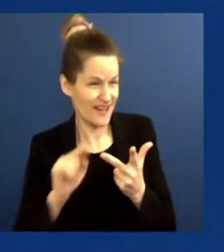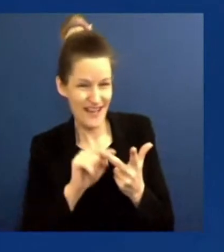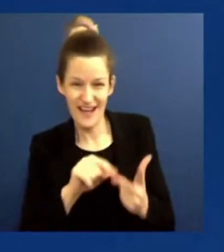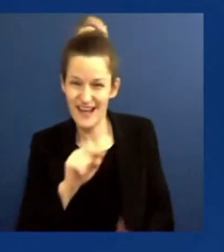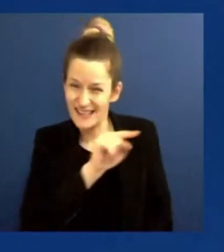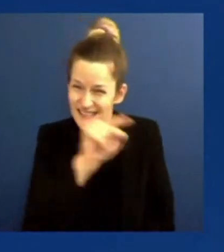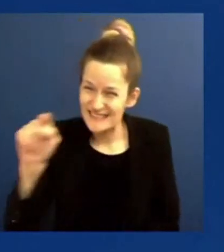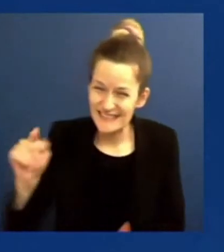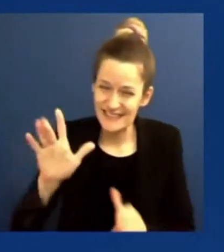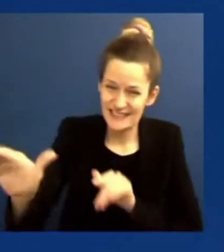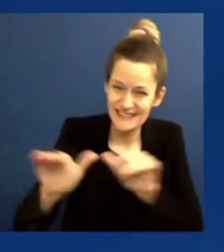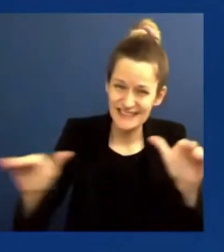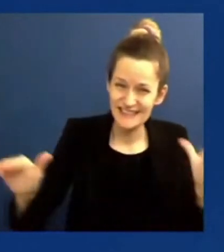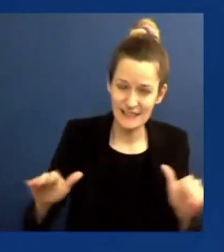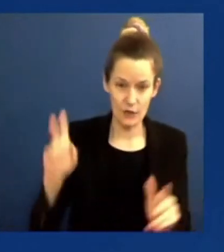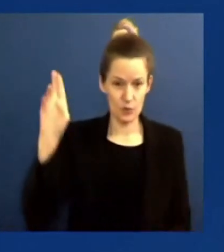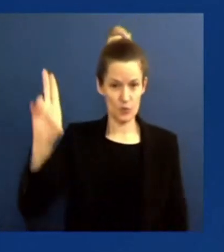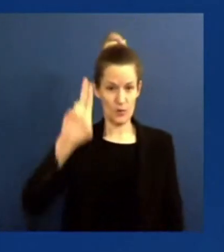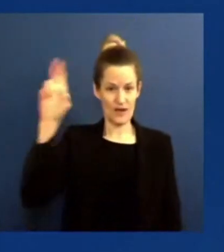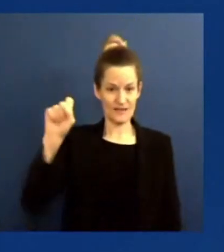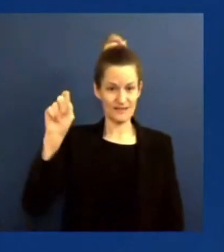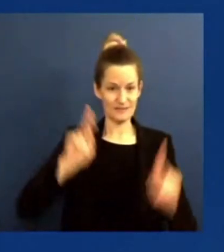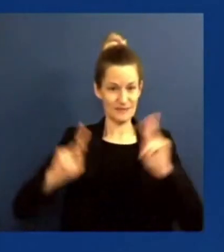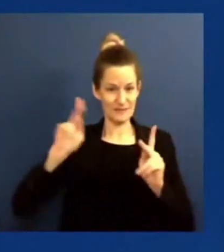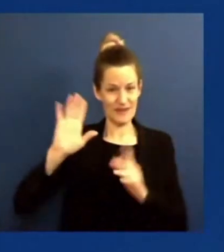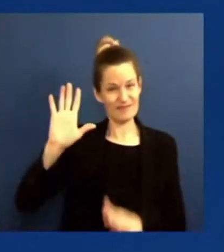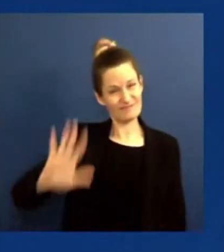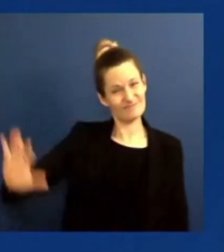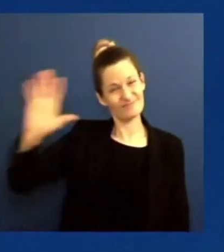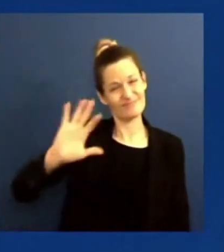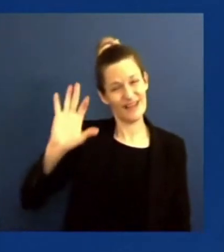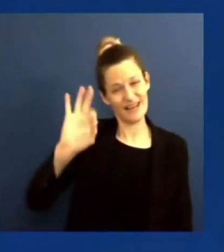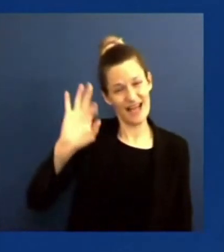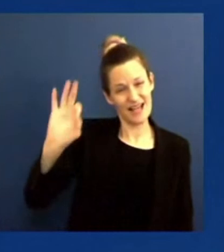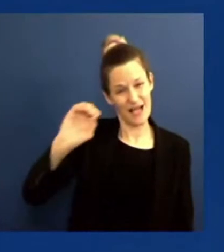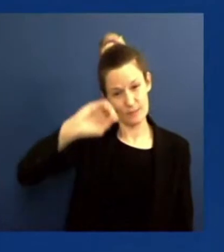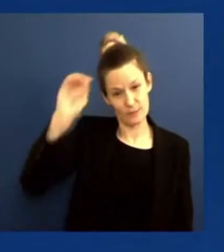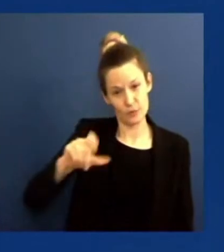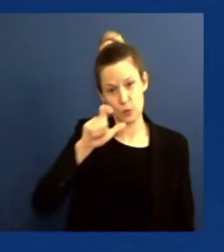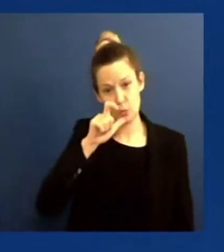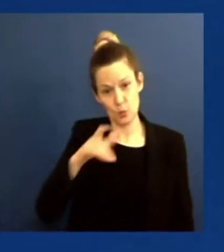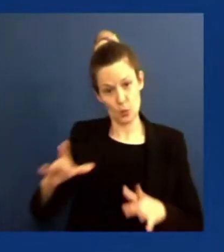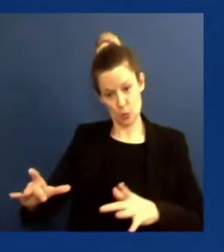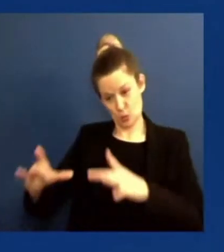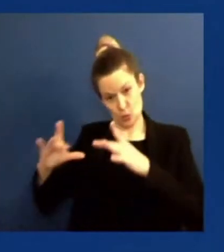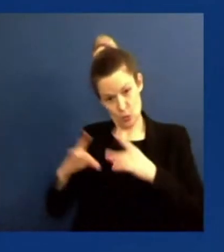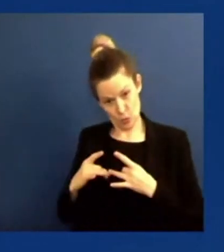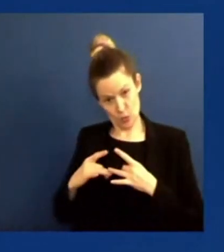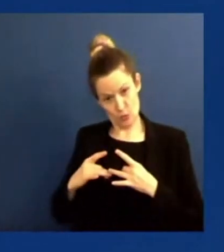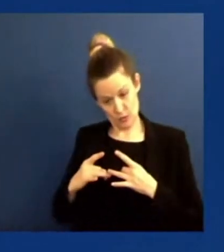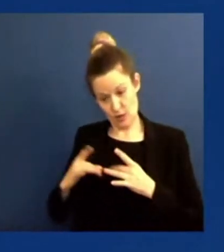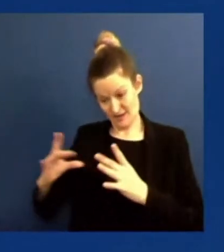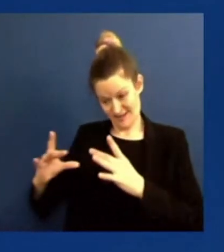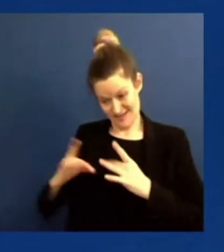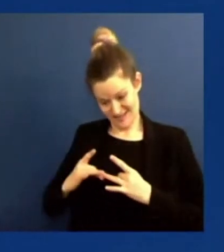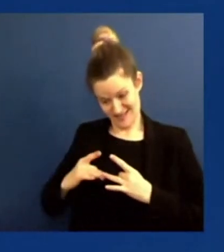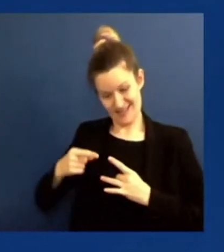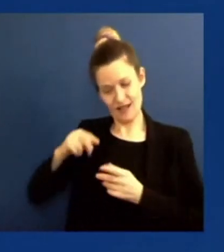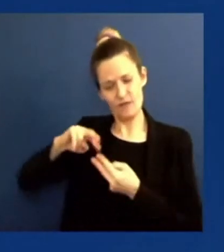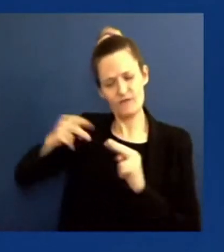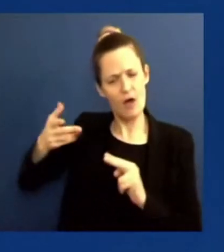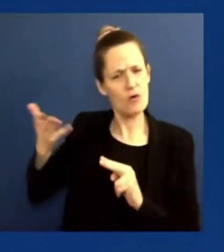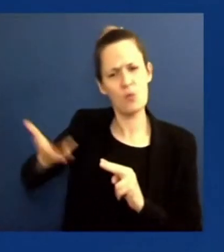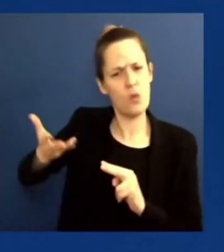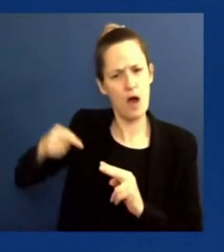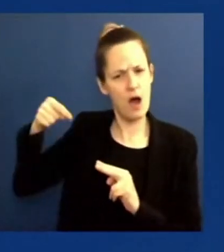United States today, I urge all who are eligible to get their booster shot to get it as soon as possible. Thank you. I'll now turn things